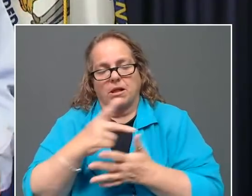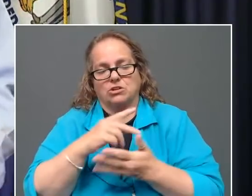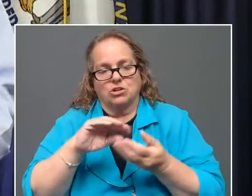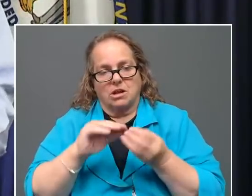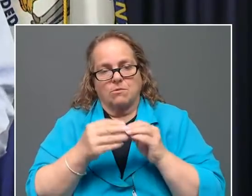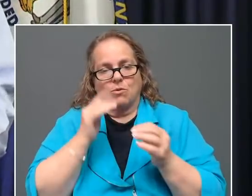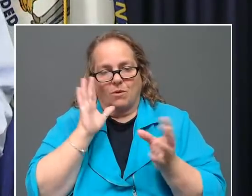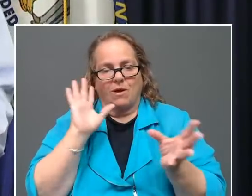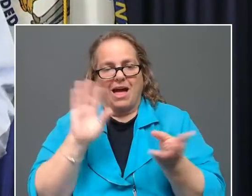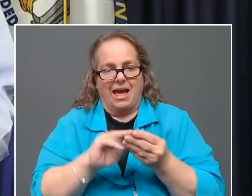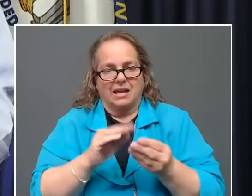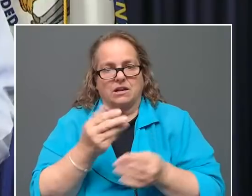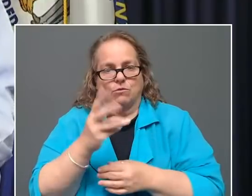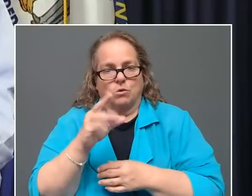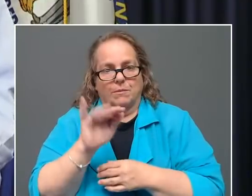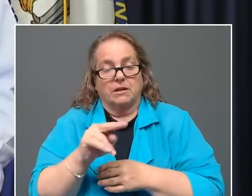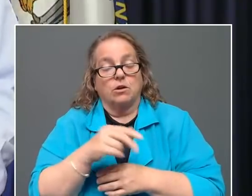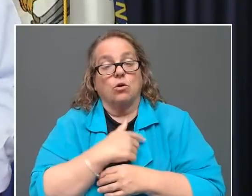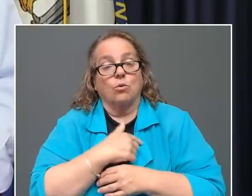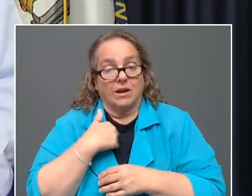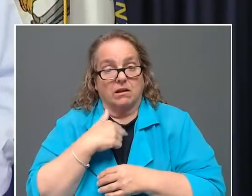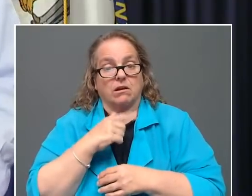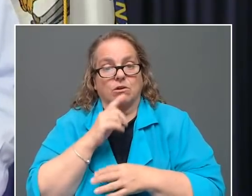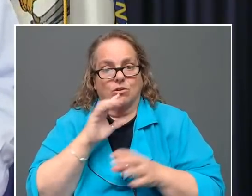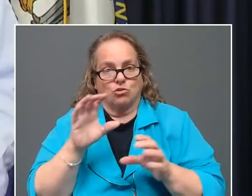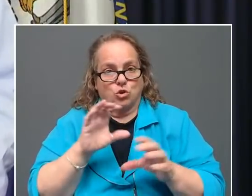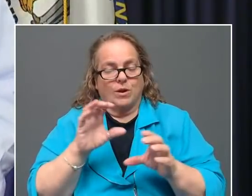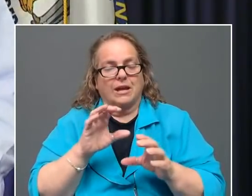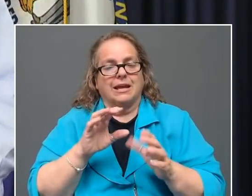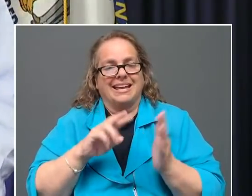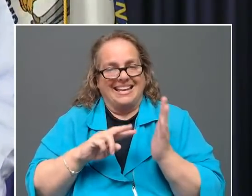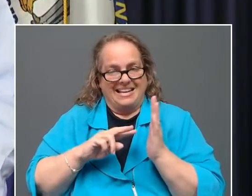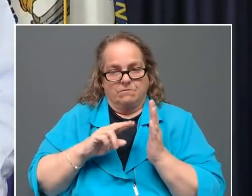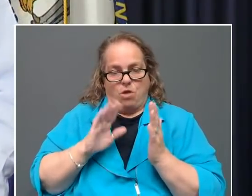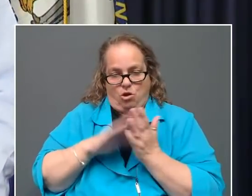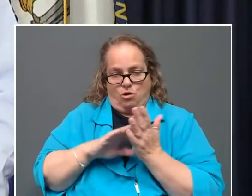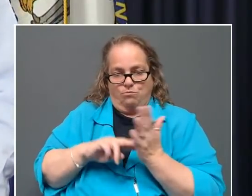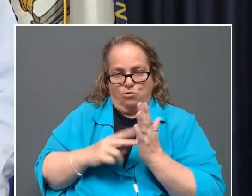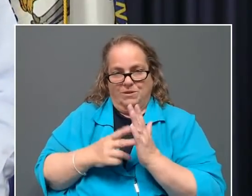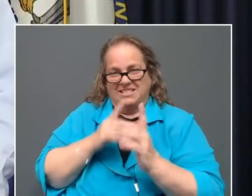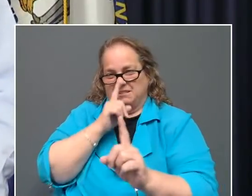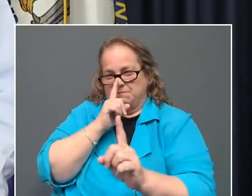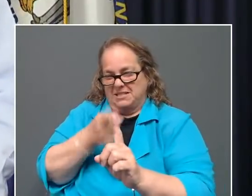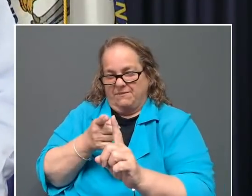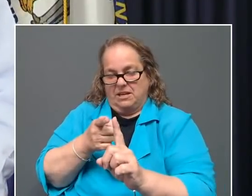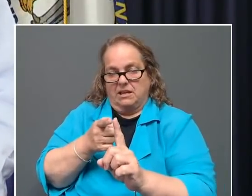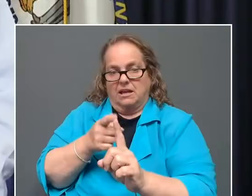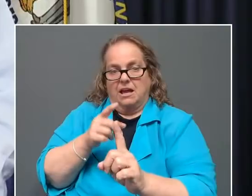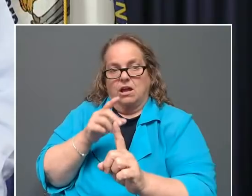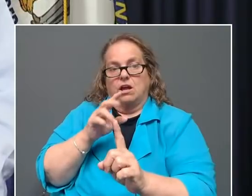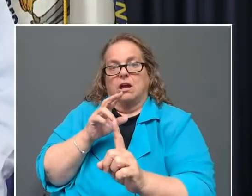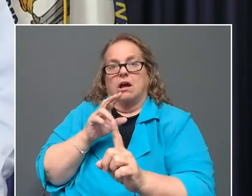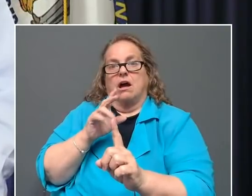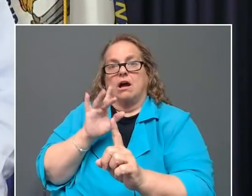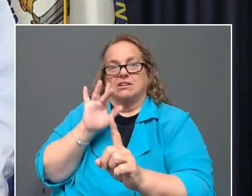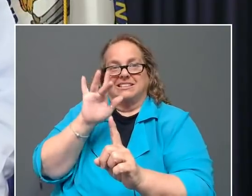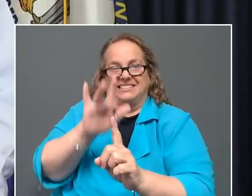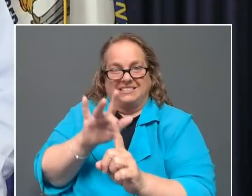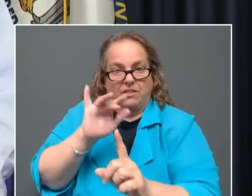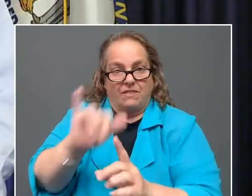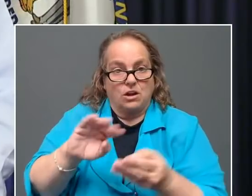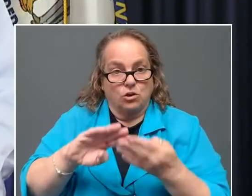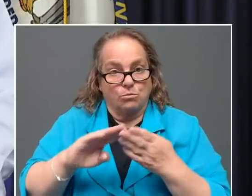in a minute. We are doing intentional outreach to this community. It's taken on a number of forms.